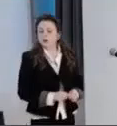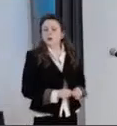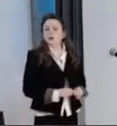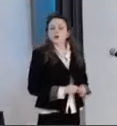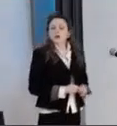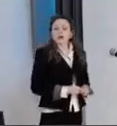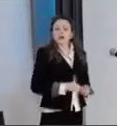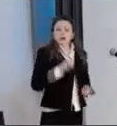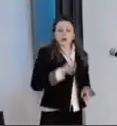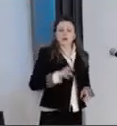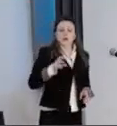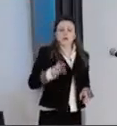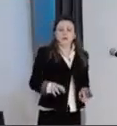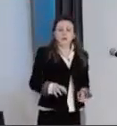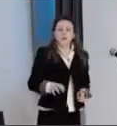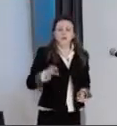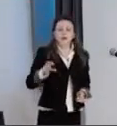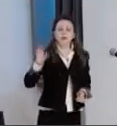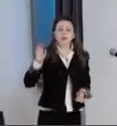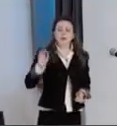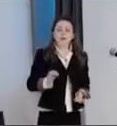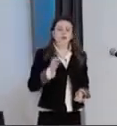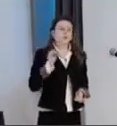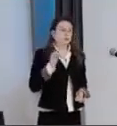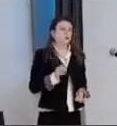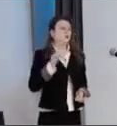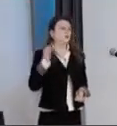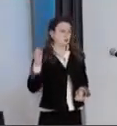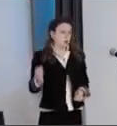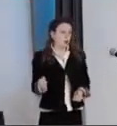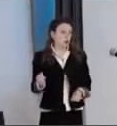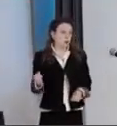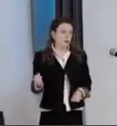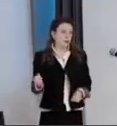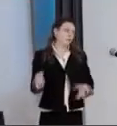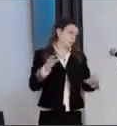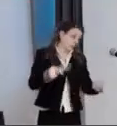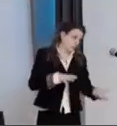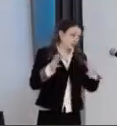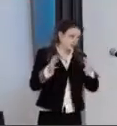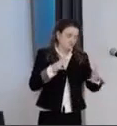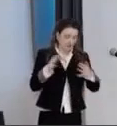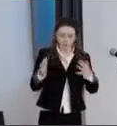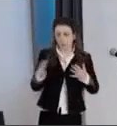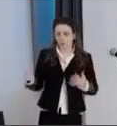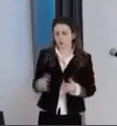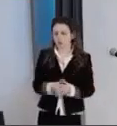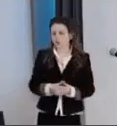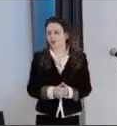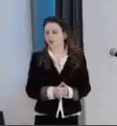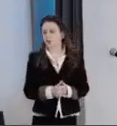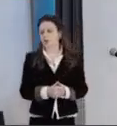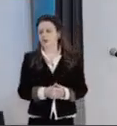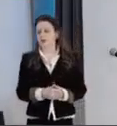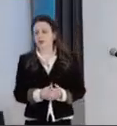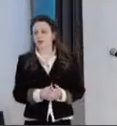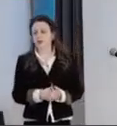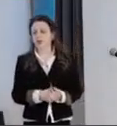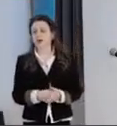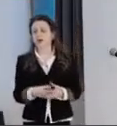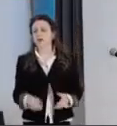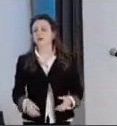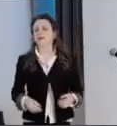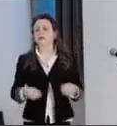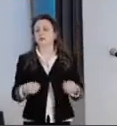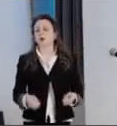So in a 2013 paper, Zangwill puts forward a version of anti-cognitivism or formalism, I'm going to use these two words